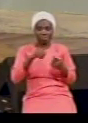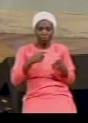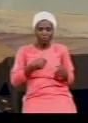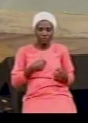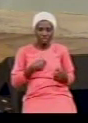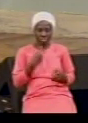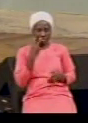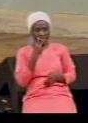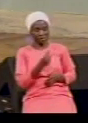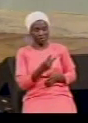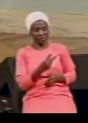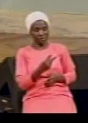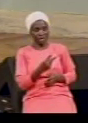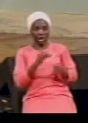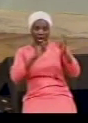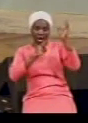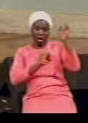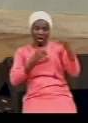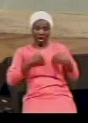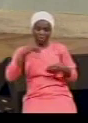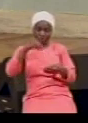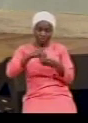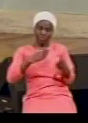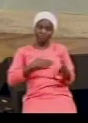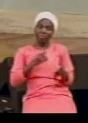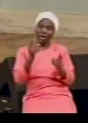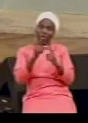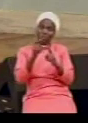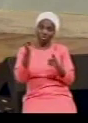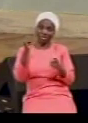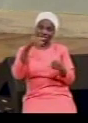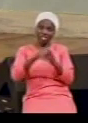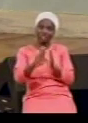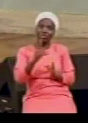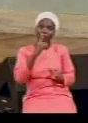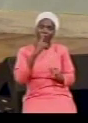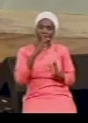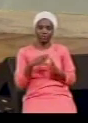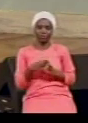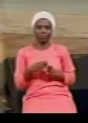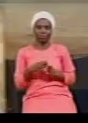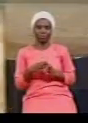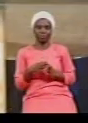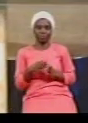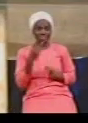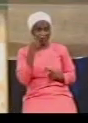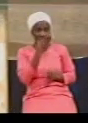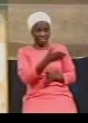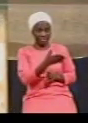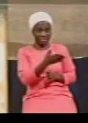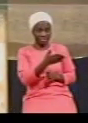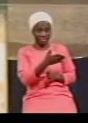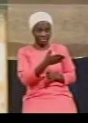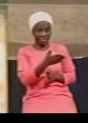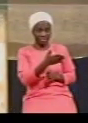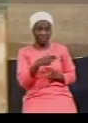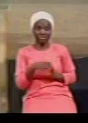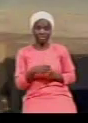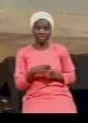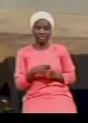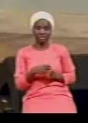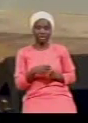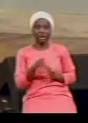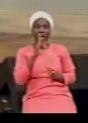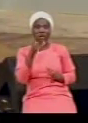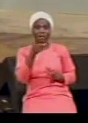behold, I have put my words in thy mouth. You see there? Is she